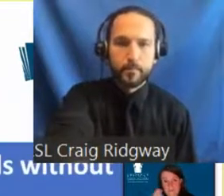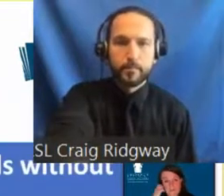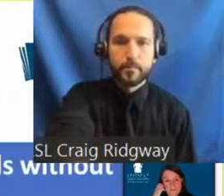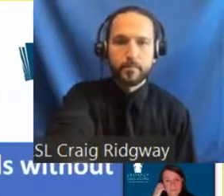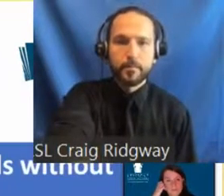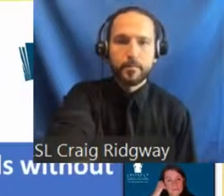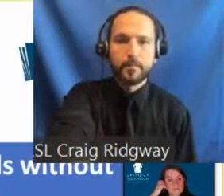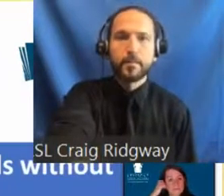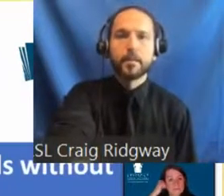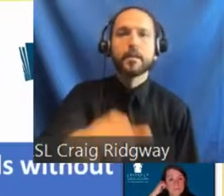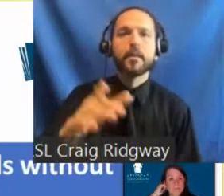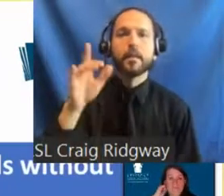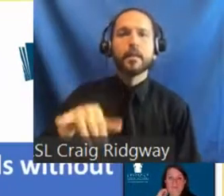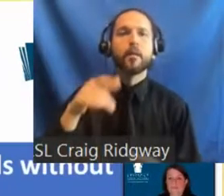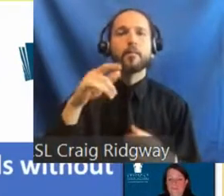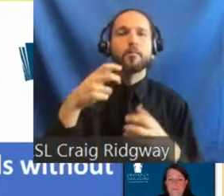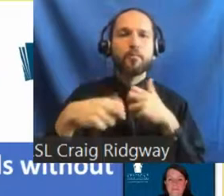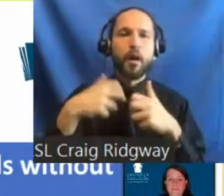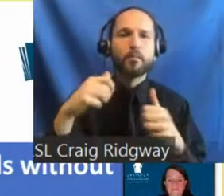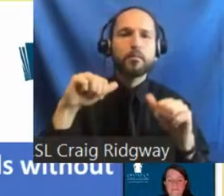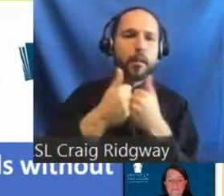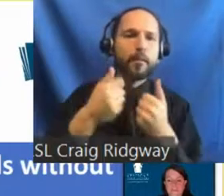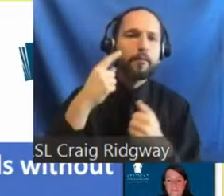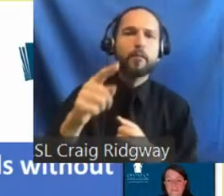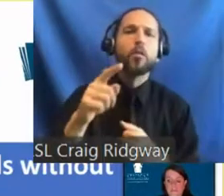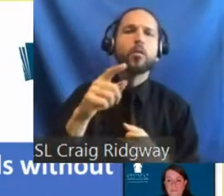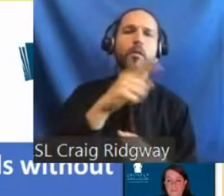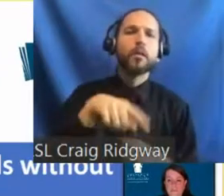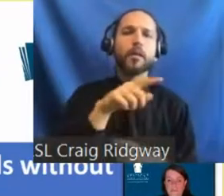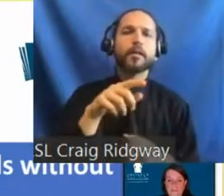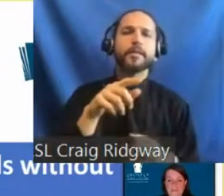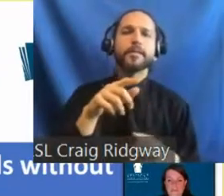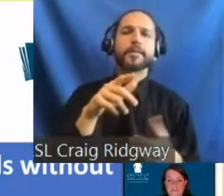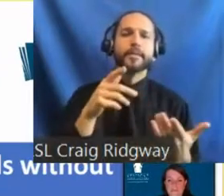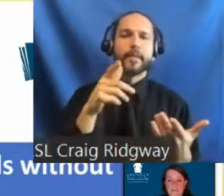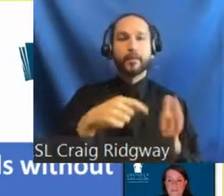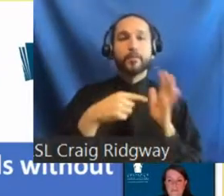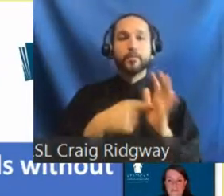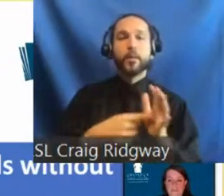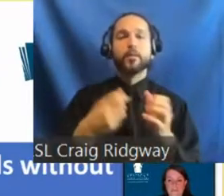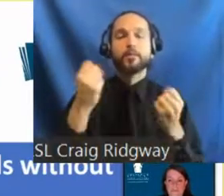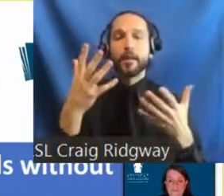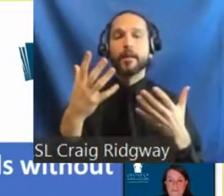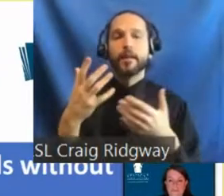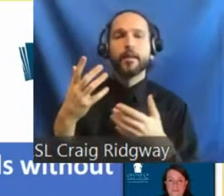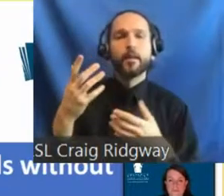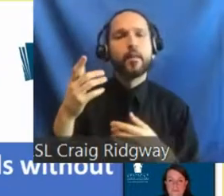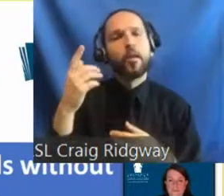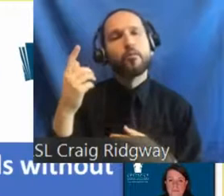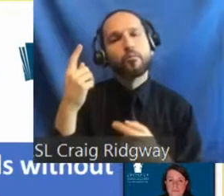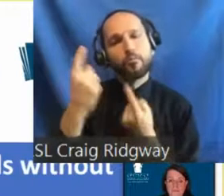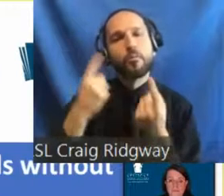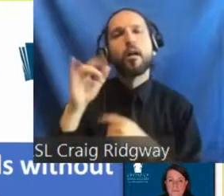Challenges related to accessing employment among individuals with disabilities is well evidenced and provides the rationale for an innovative